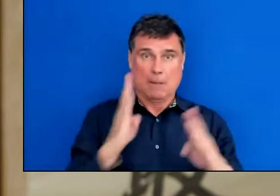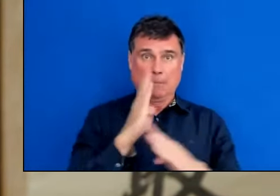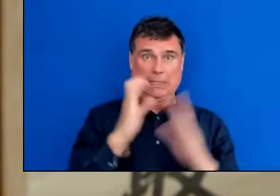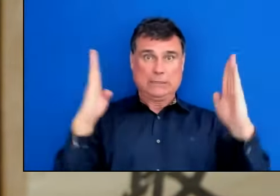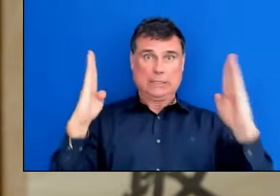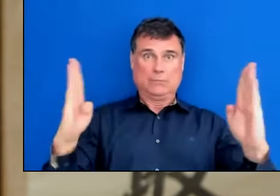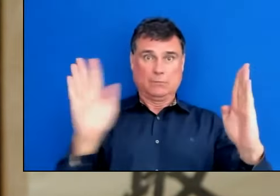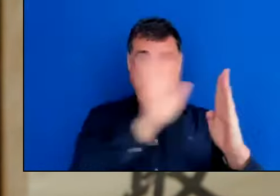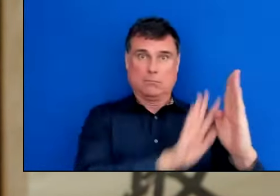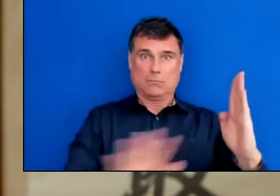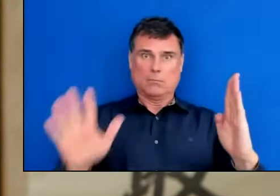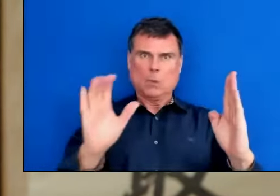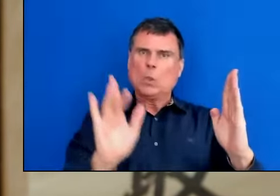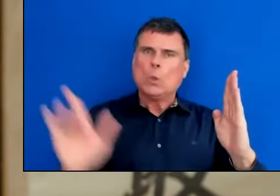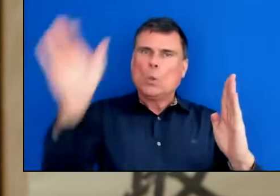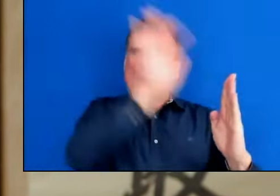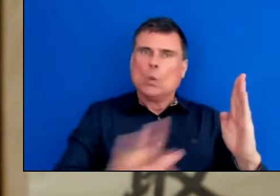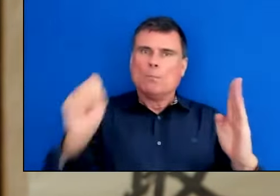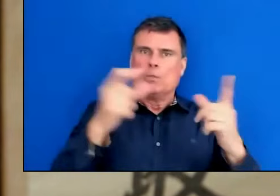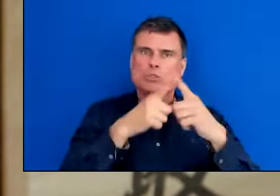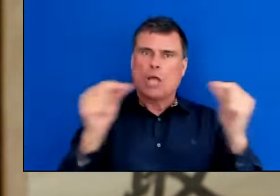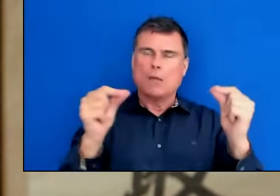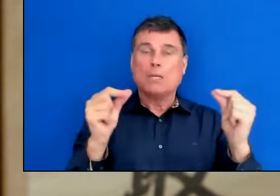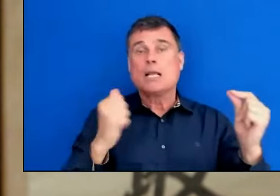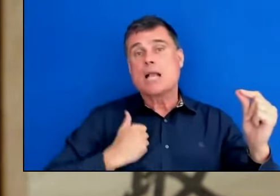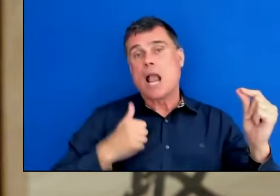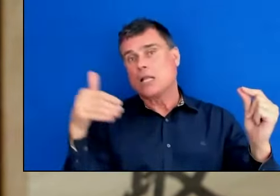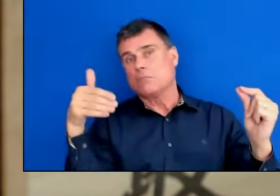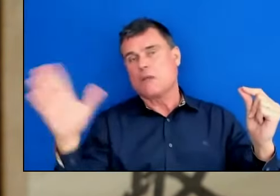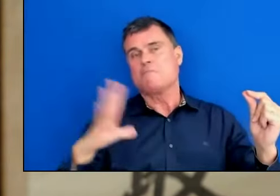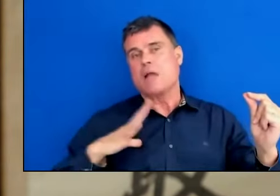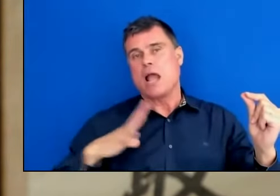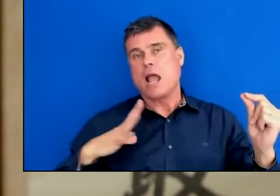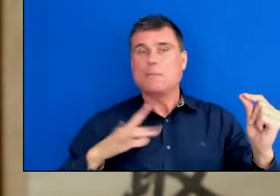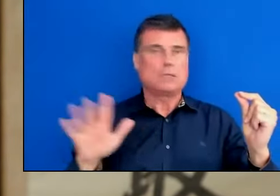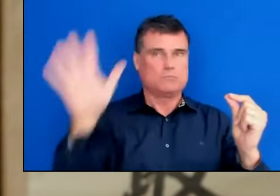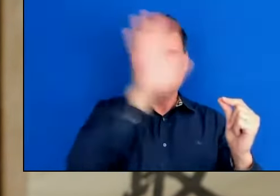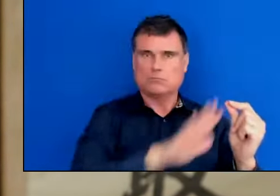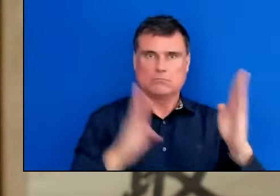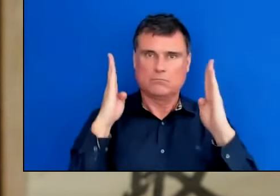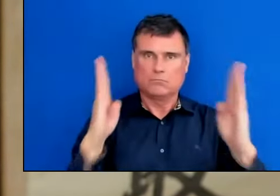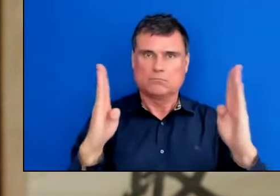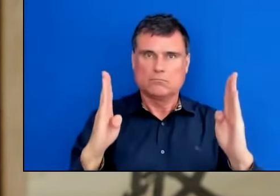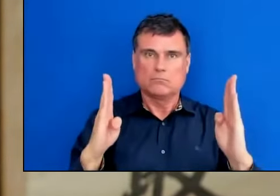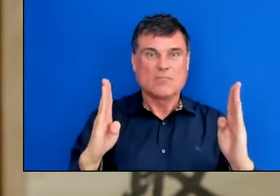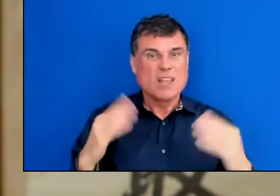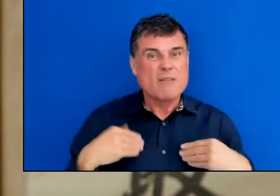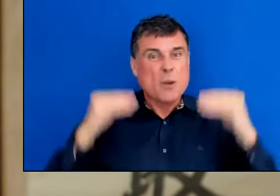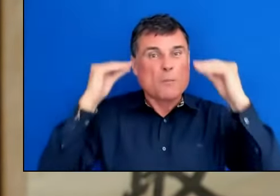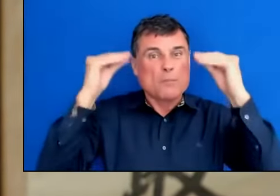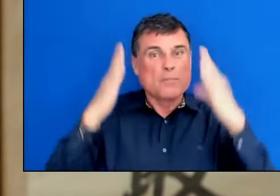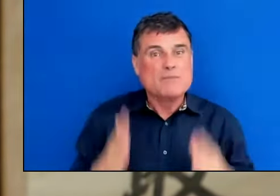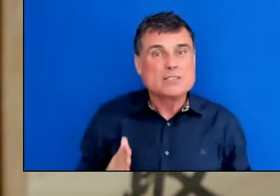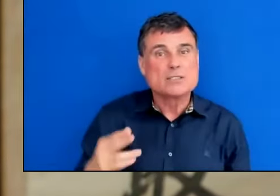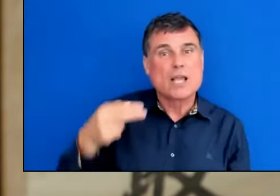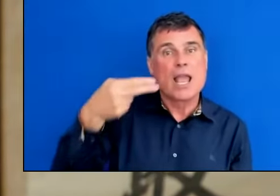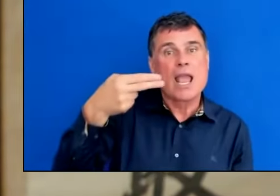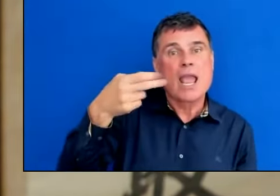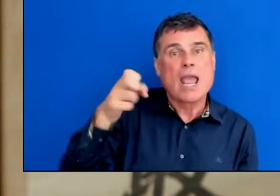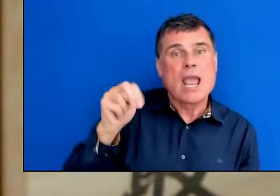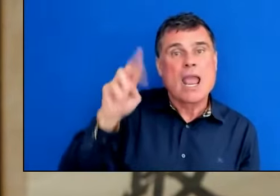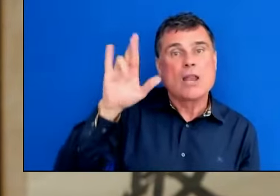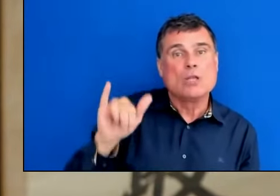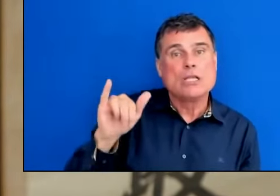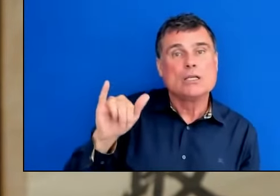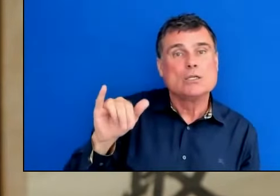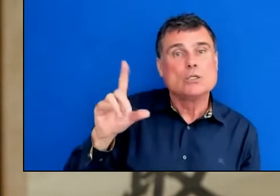Just one last final quote. There's a Professor Henry Yu in